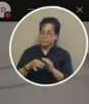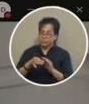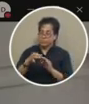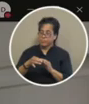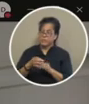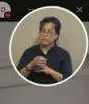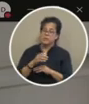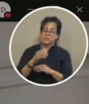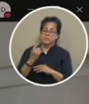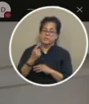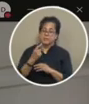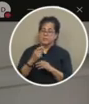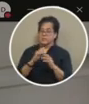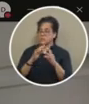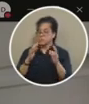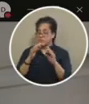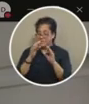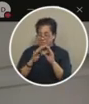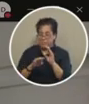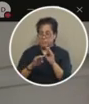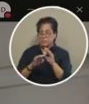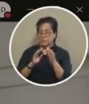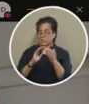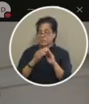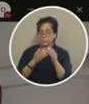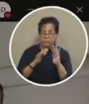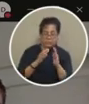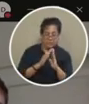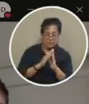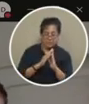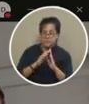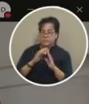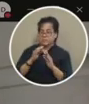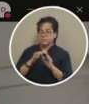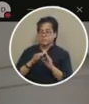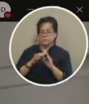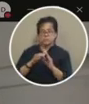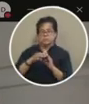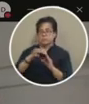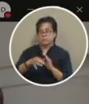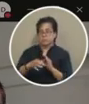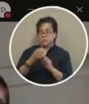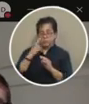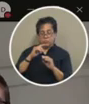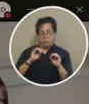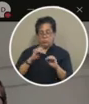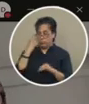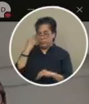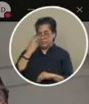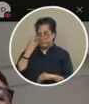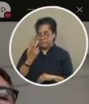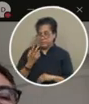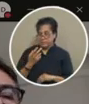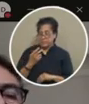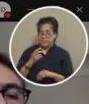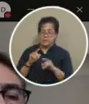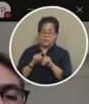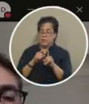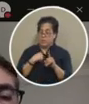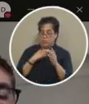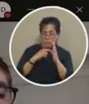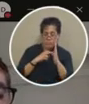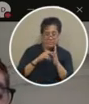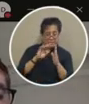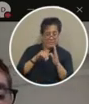so simple that the community has asked for are delayed and pushed back for no real clear reason. As a representative for